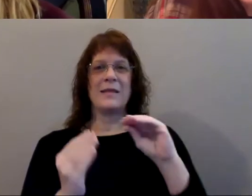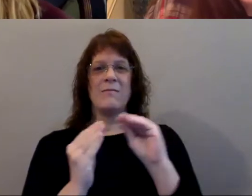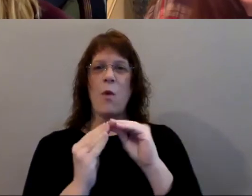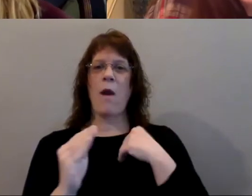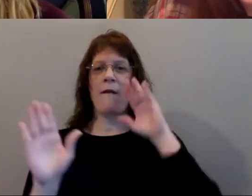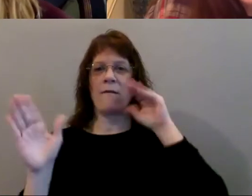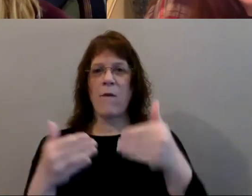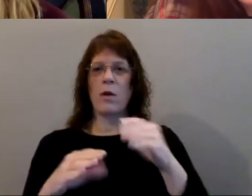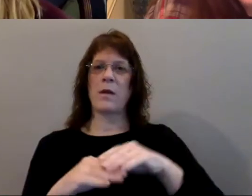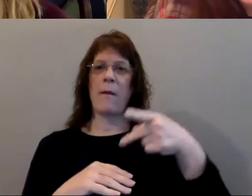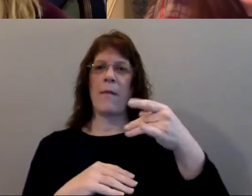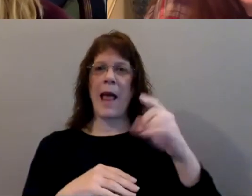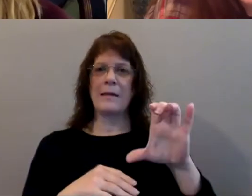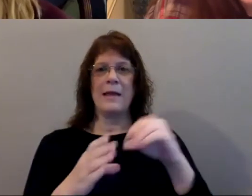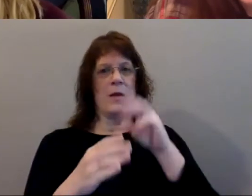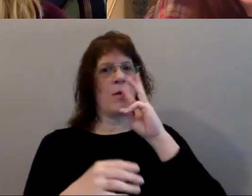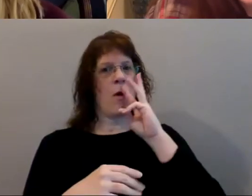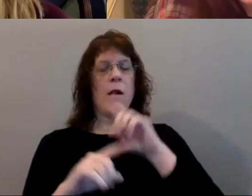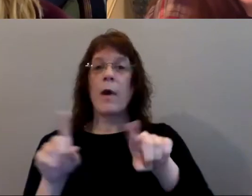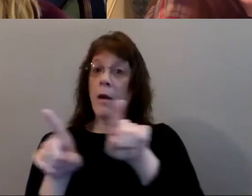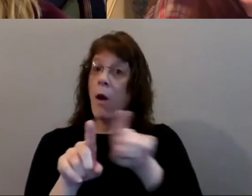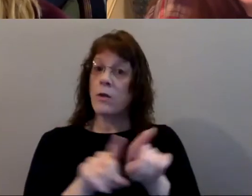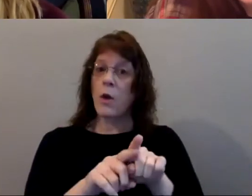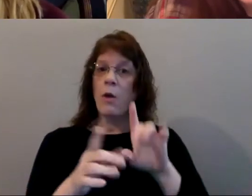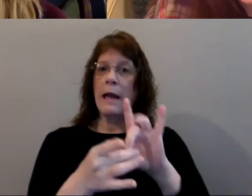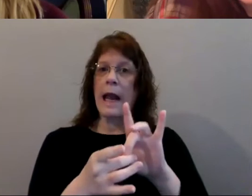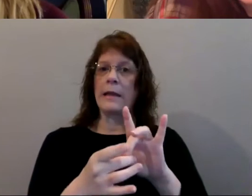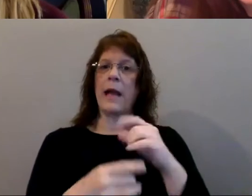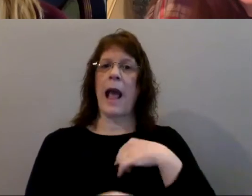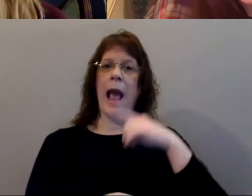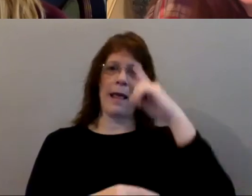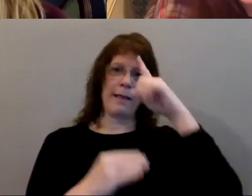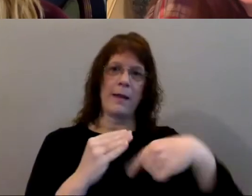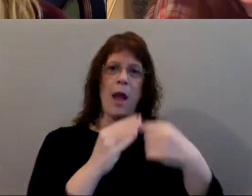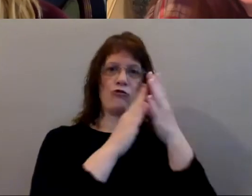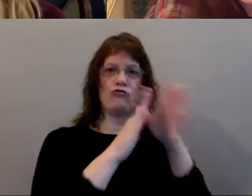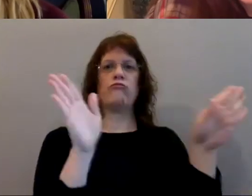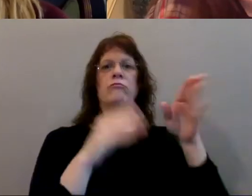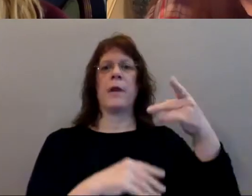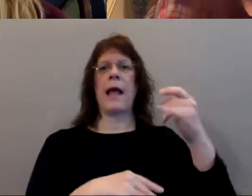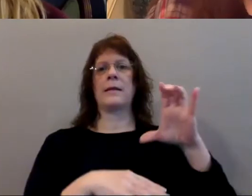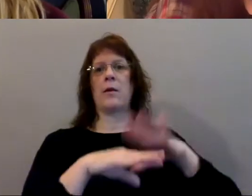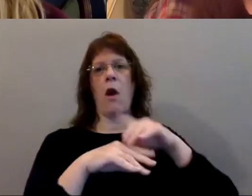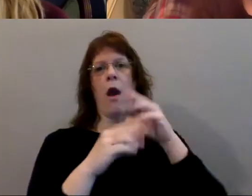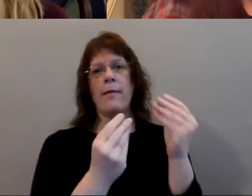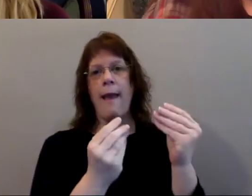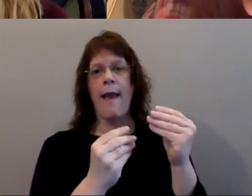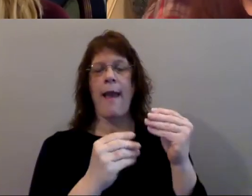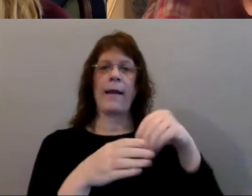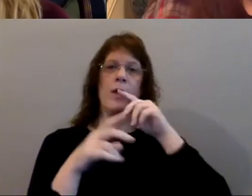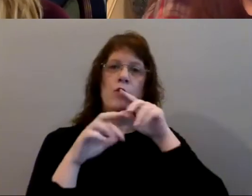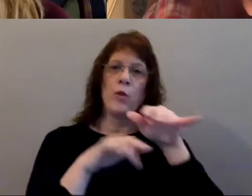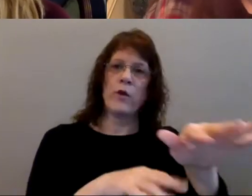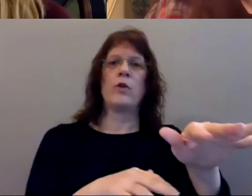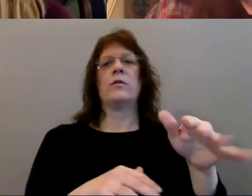on plastic in the water, but it's also connected that I end up thinking a lot about plastic on land, plastic in rivers, plastic